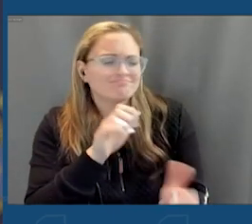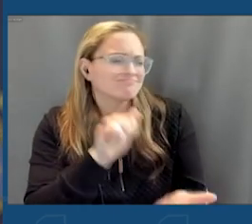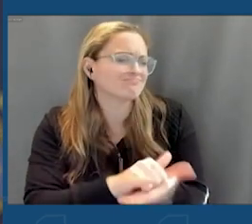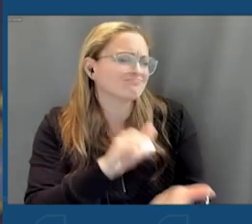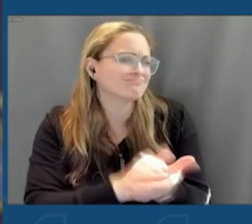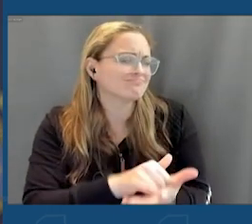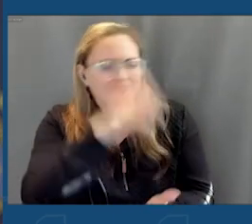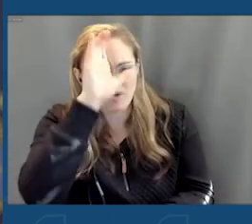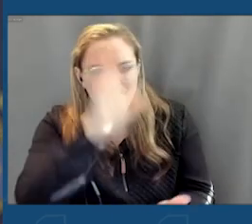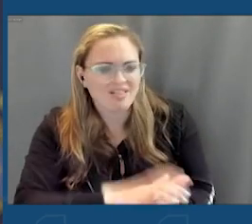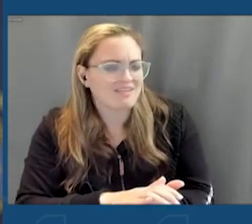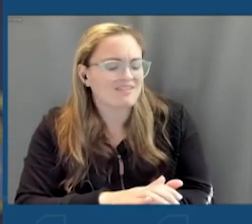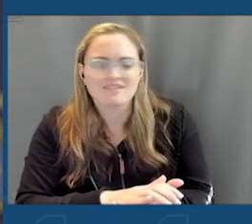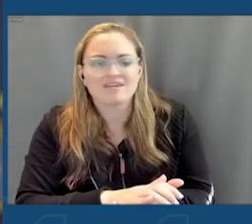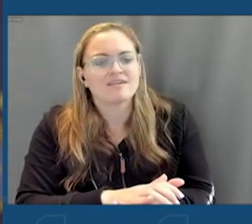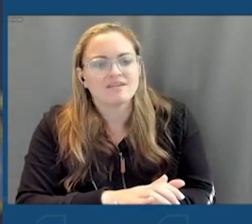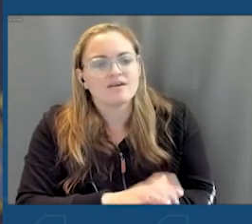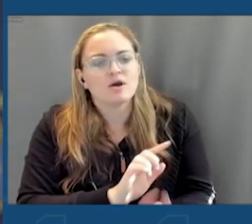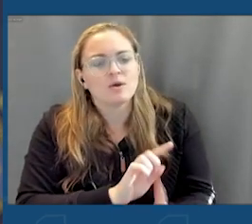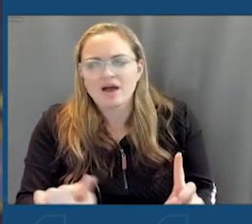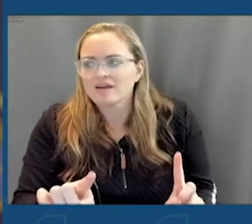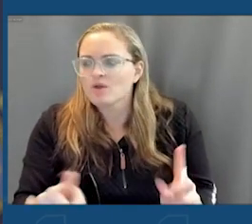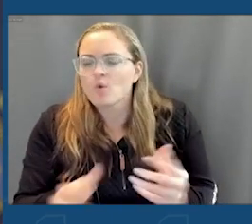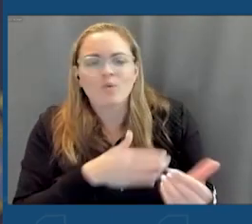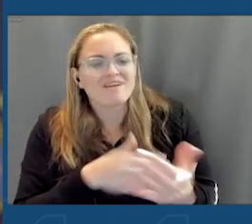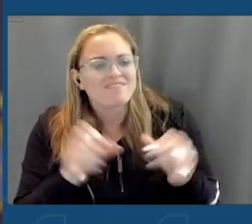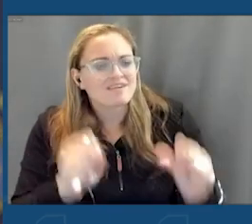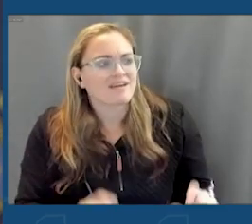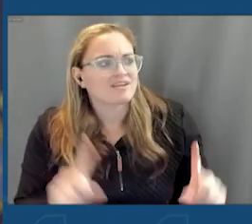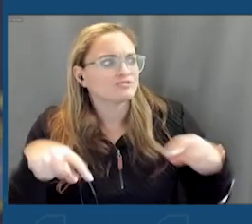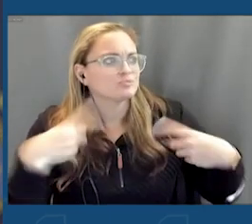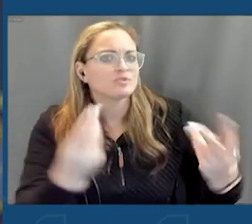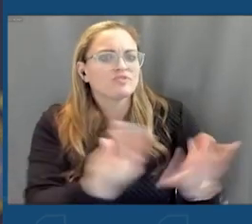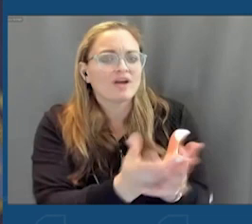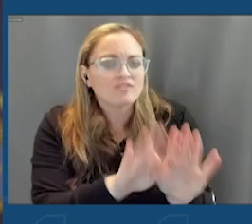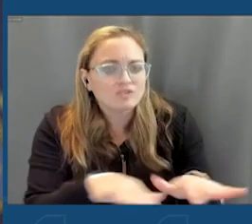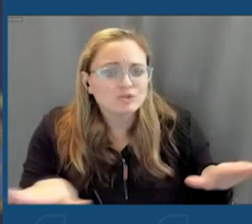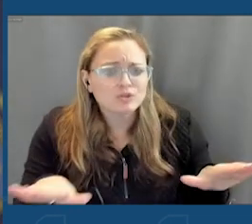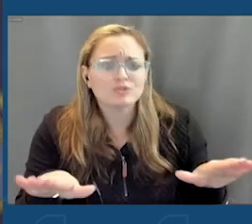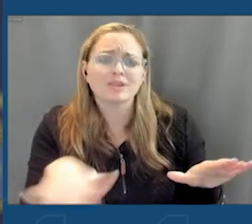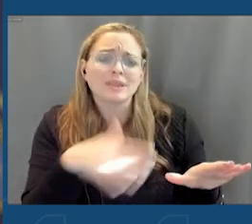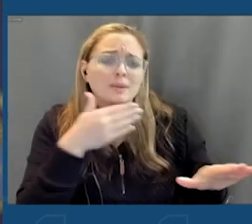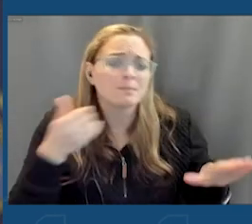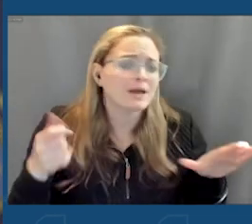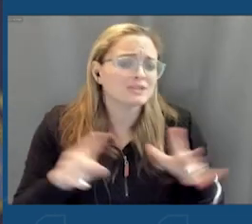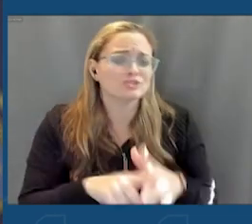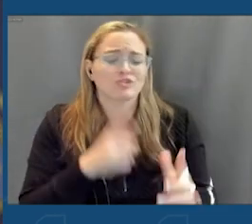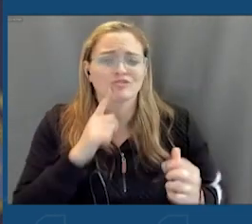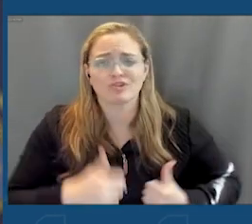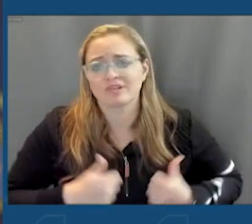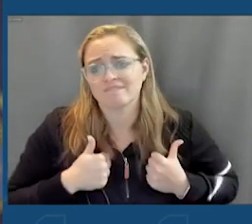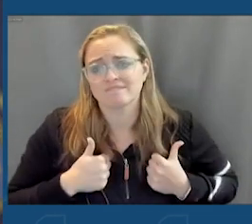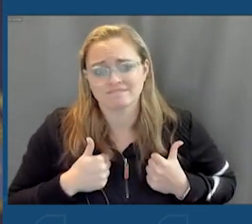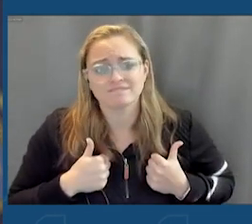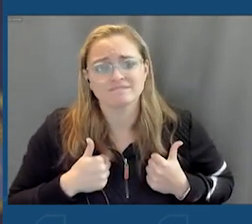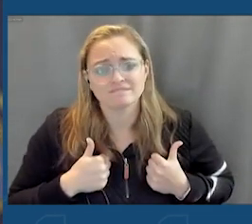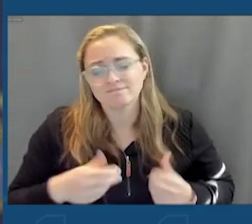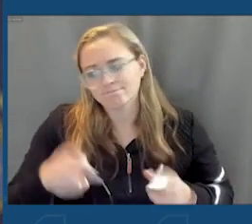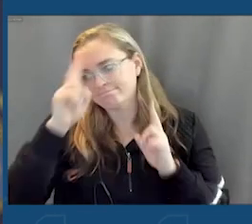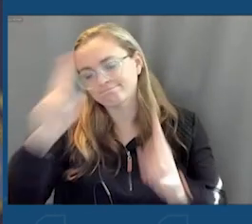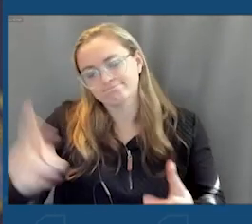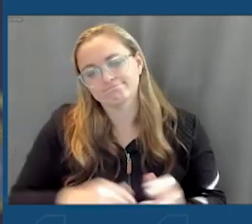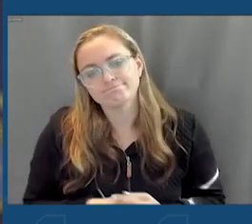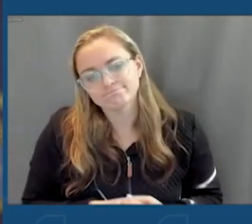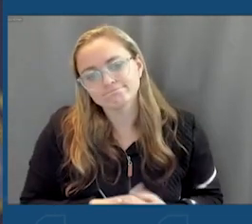your calling, is to do whatever you can to give our children the very best start in life. I honor you, and